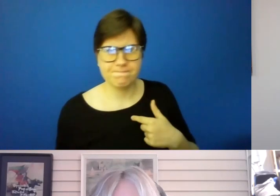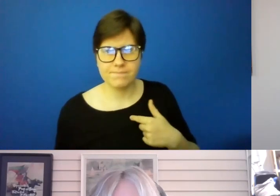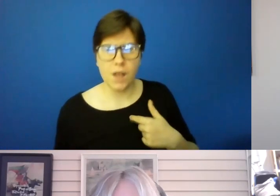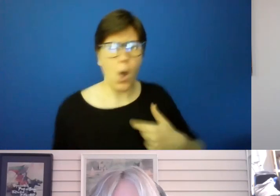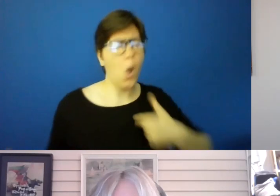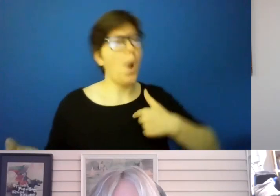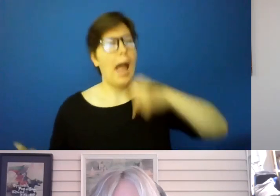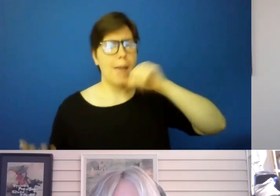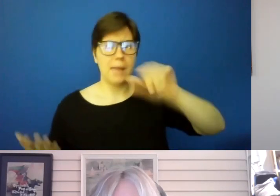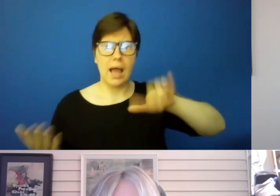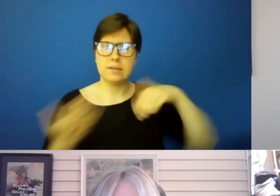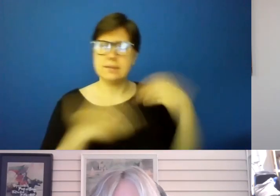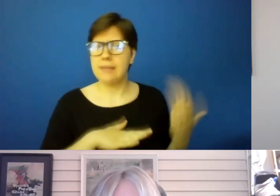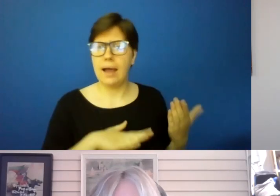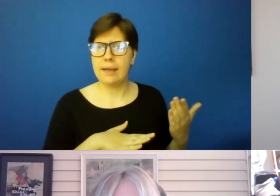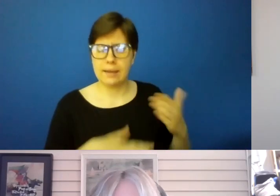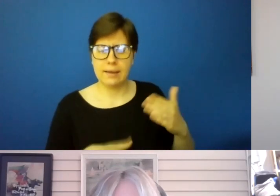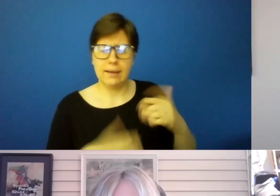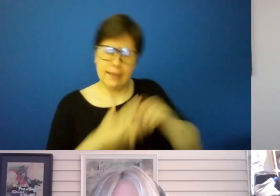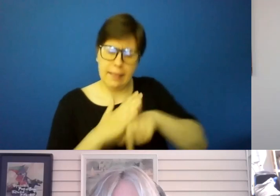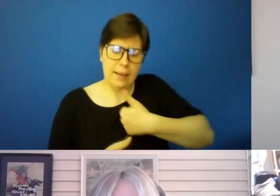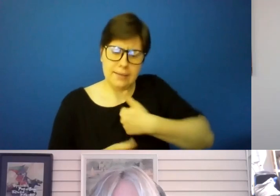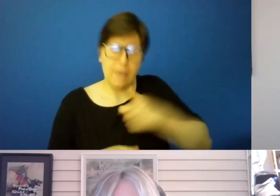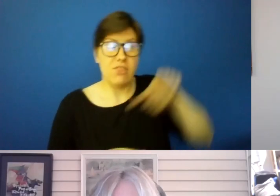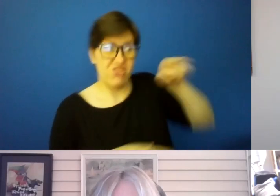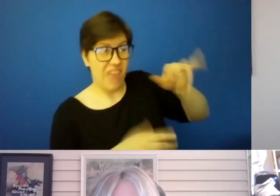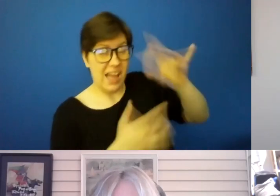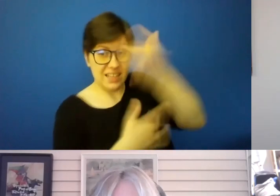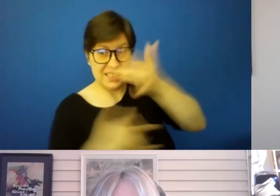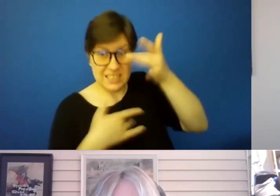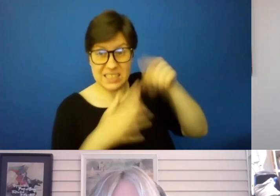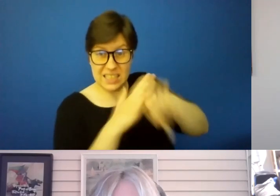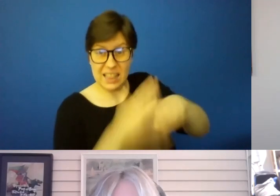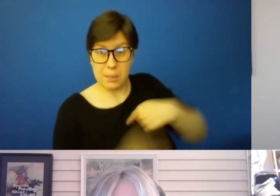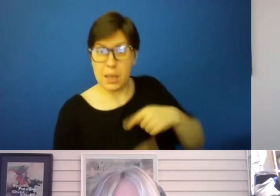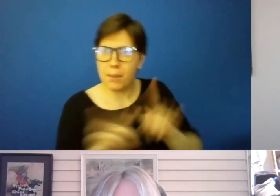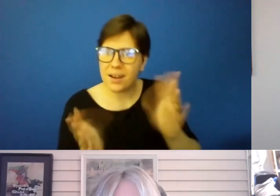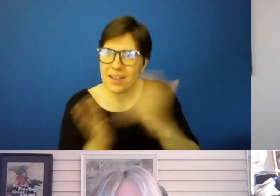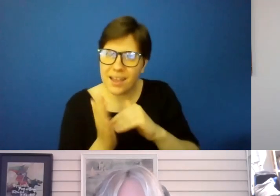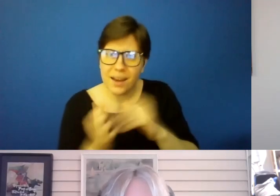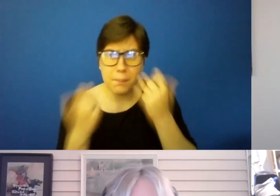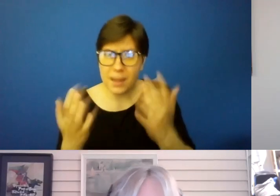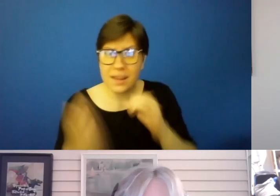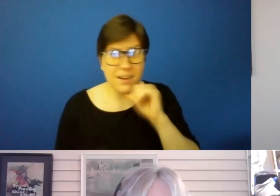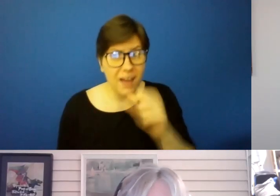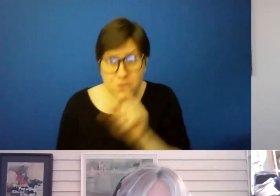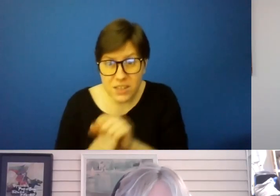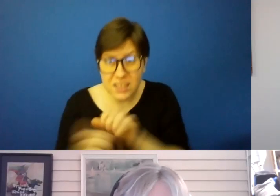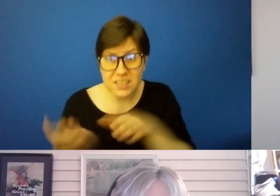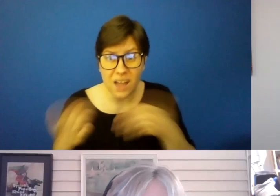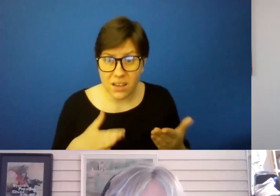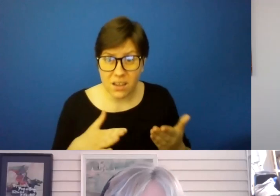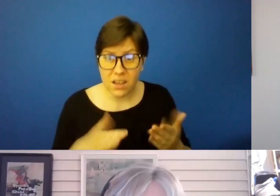dying, the thing is killing me. But again, many people are not dying. People are losing